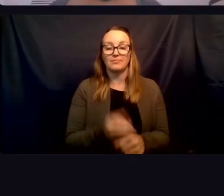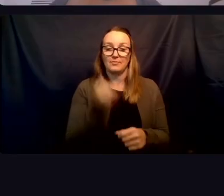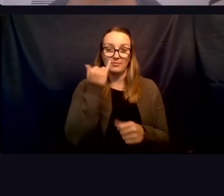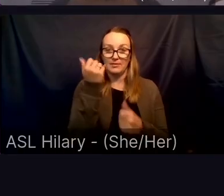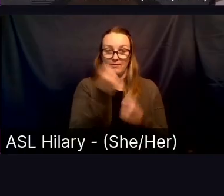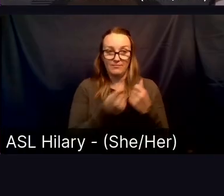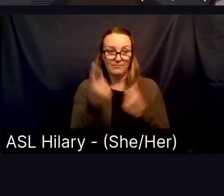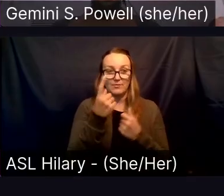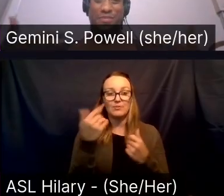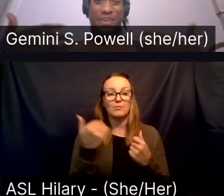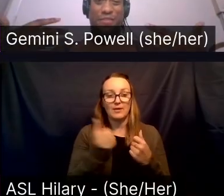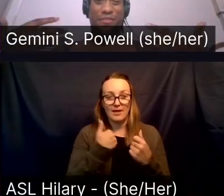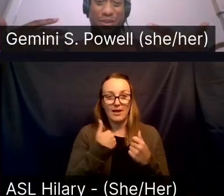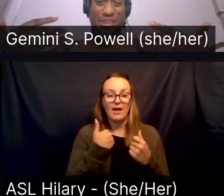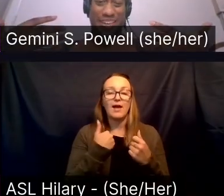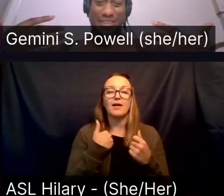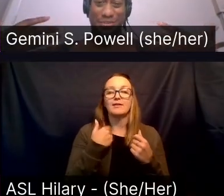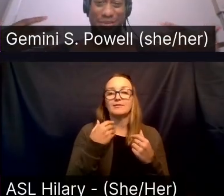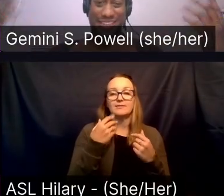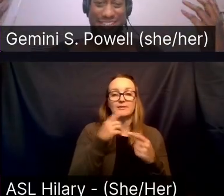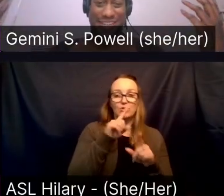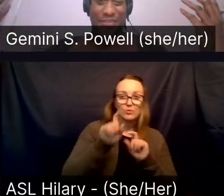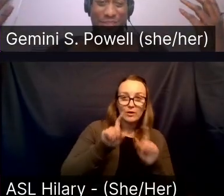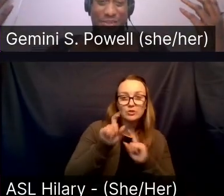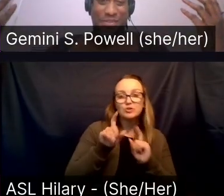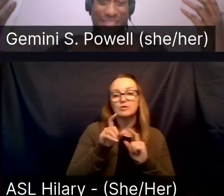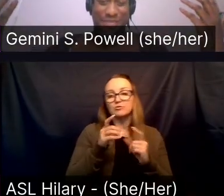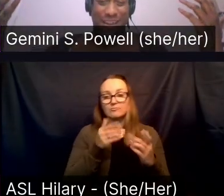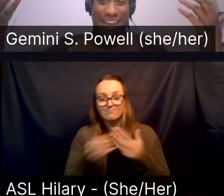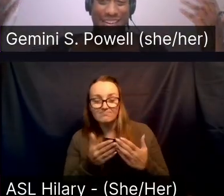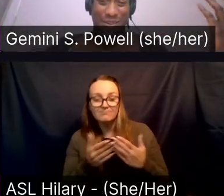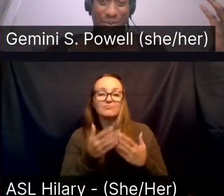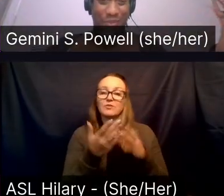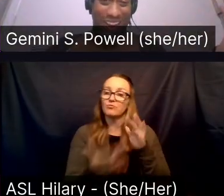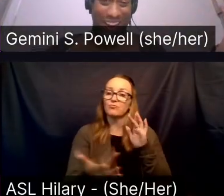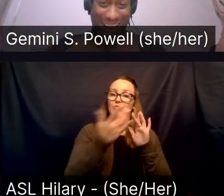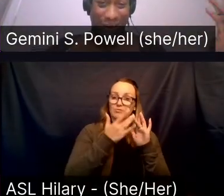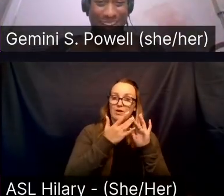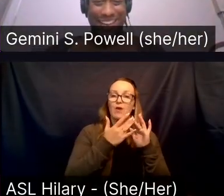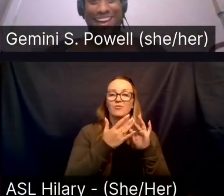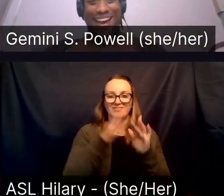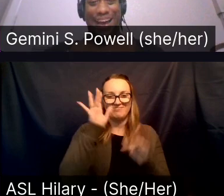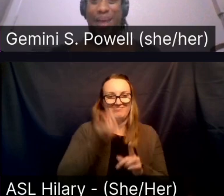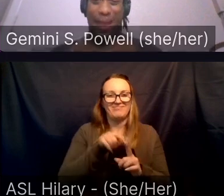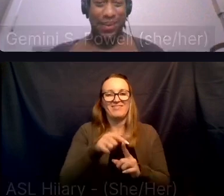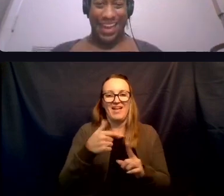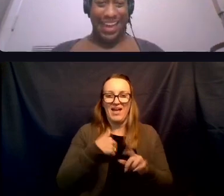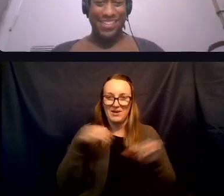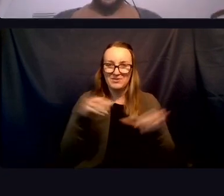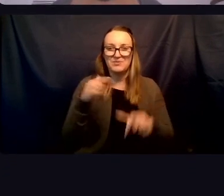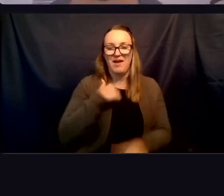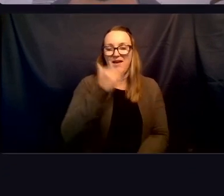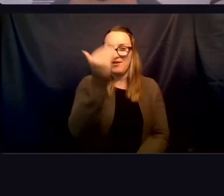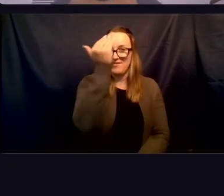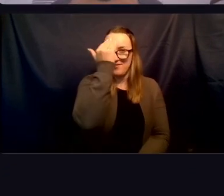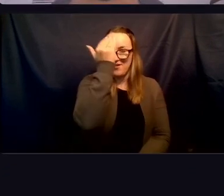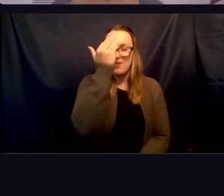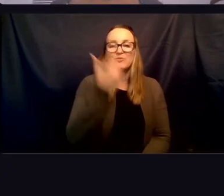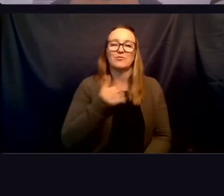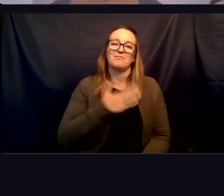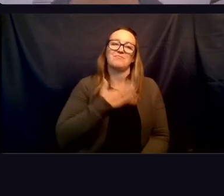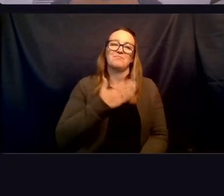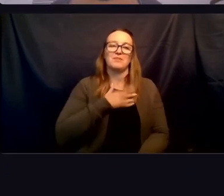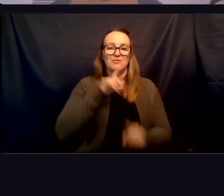learning or understanding on JavaScript, feel free to reach out to me because JavaScript is what I do and what I know. I'm happy to answer any